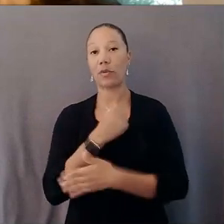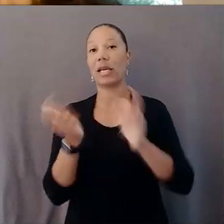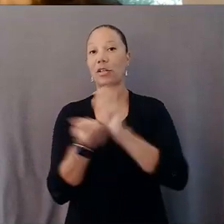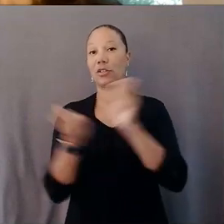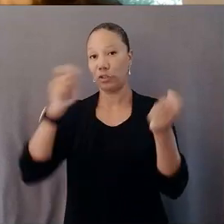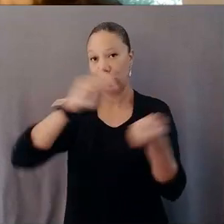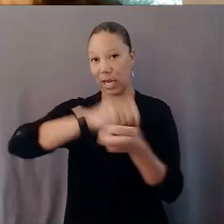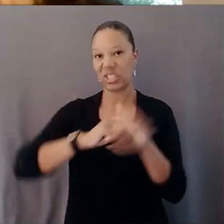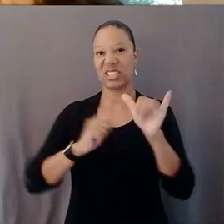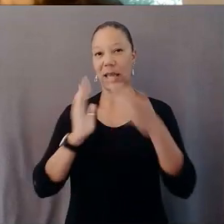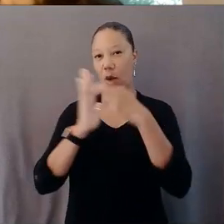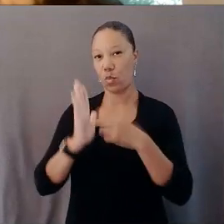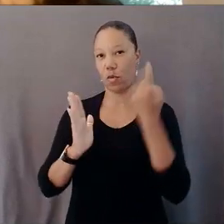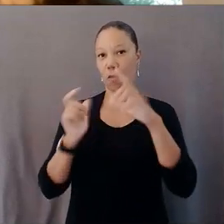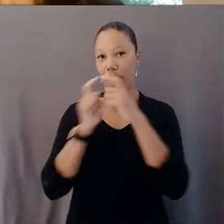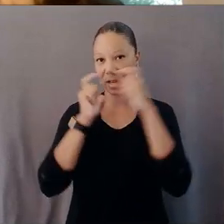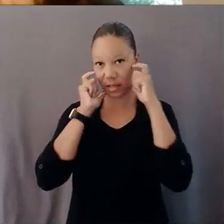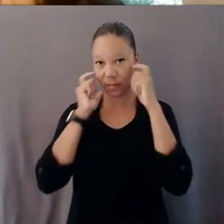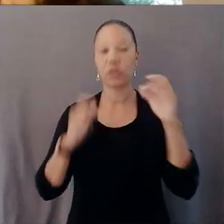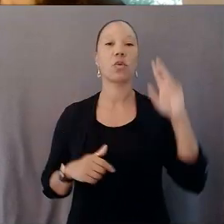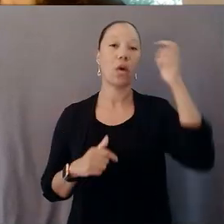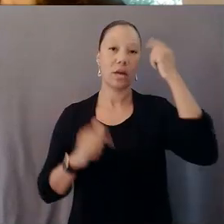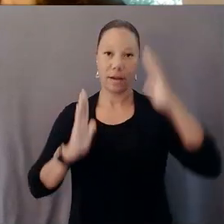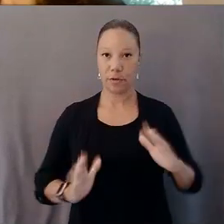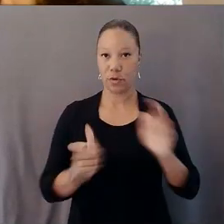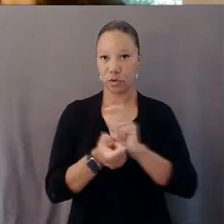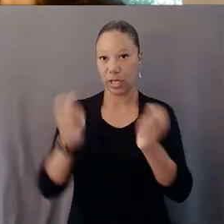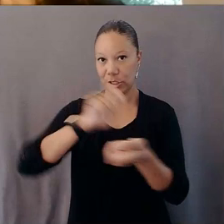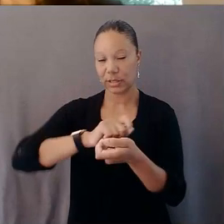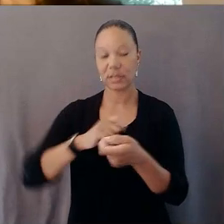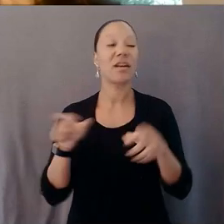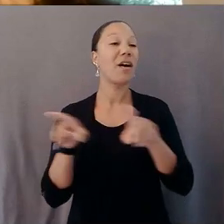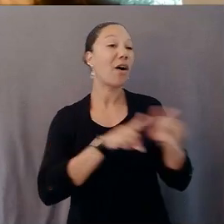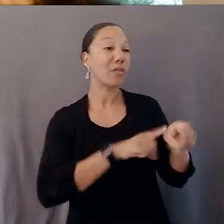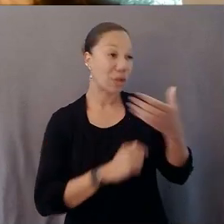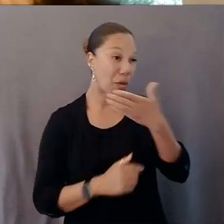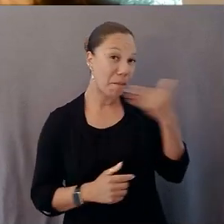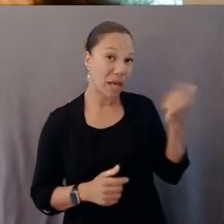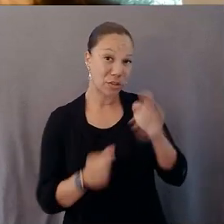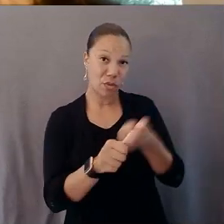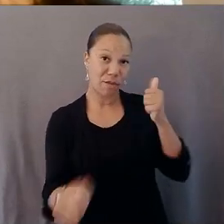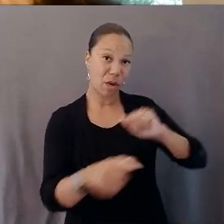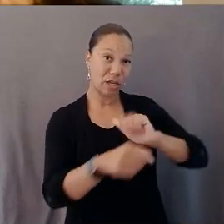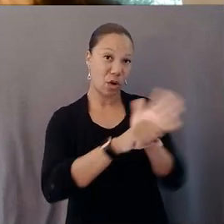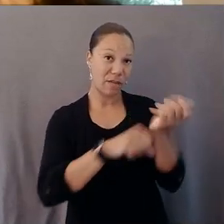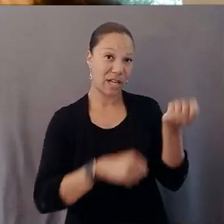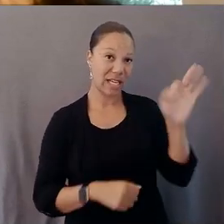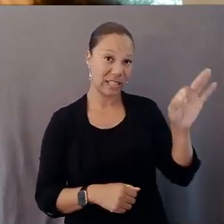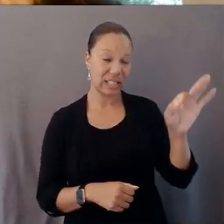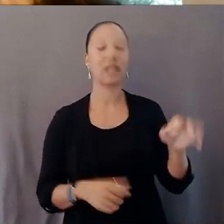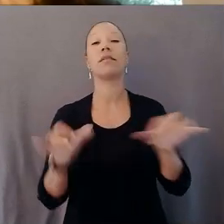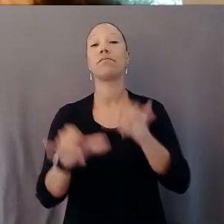so they also go on to stress that the best defense against COVID-19 continues to be staying at